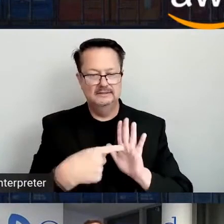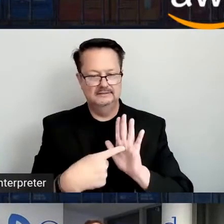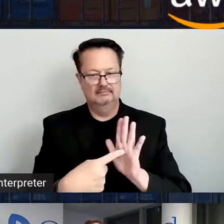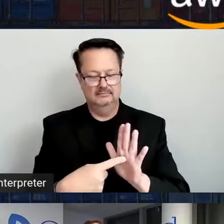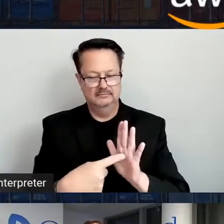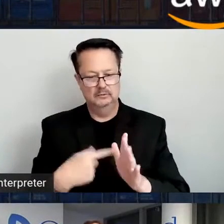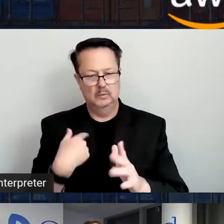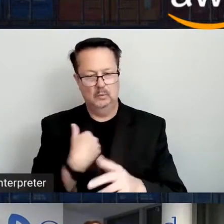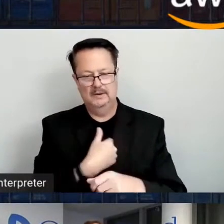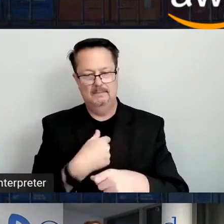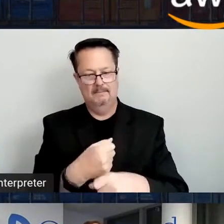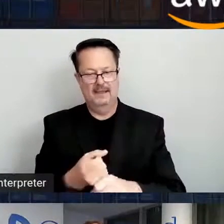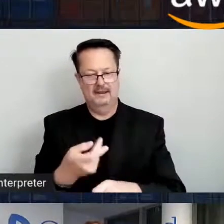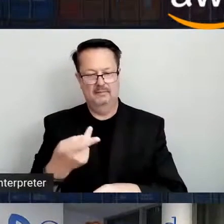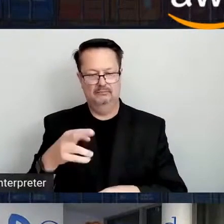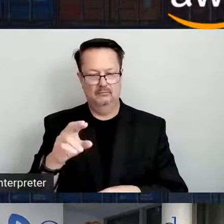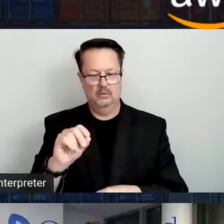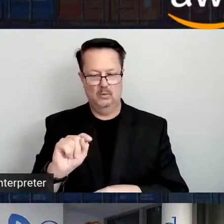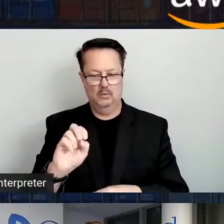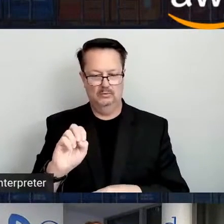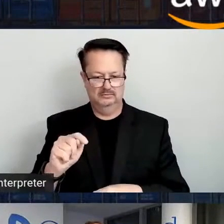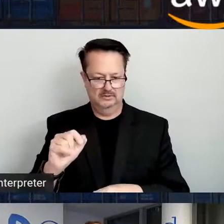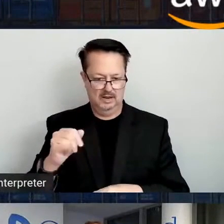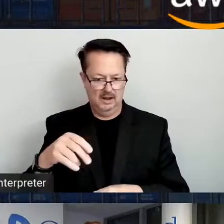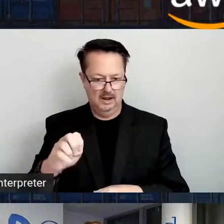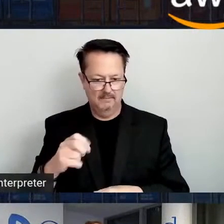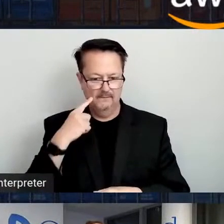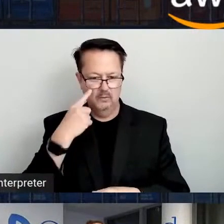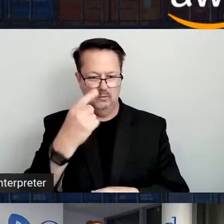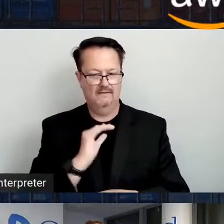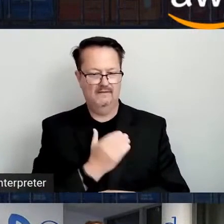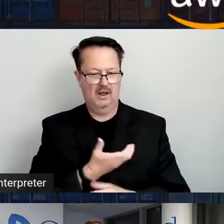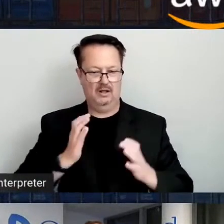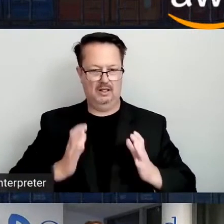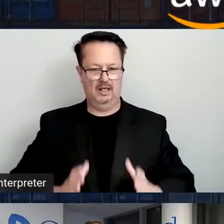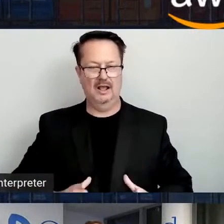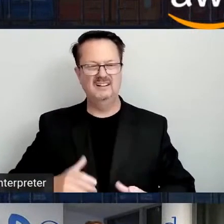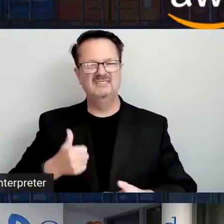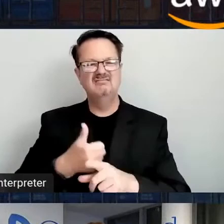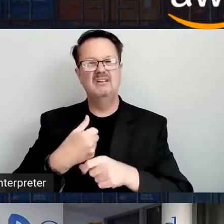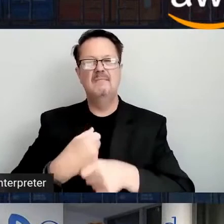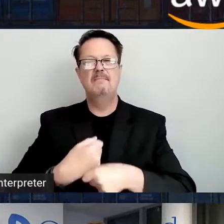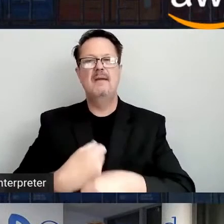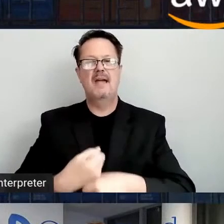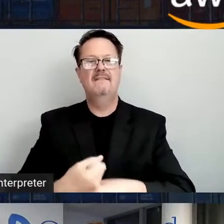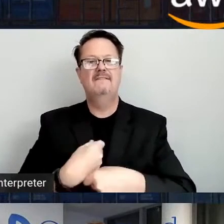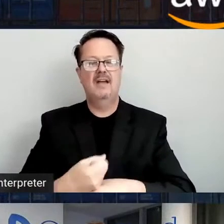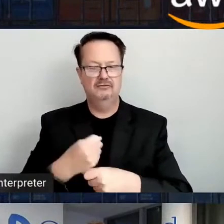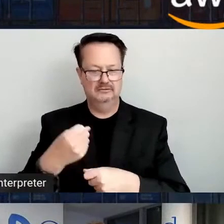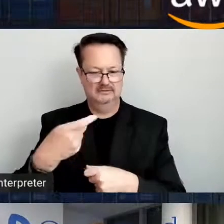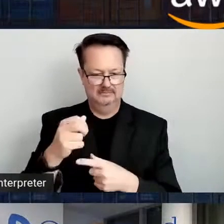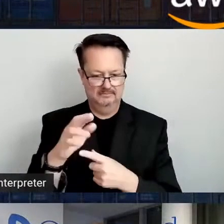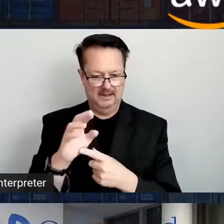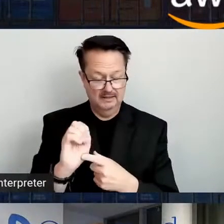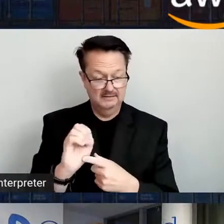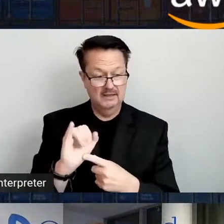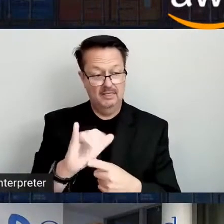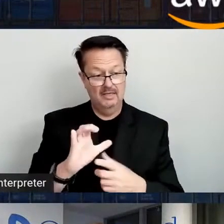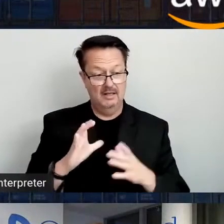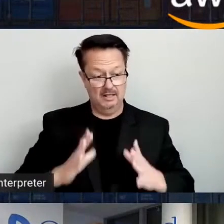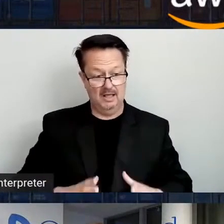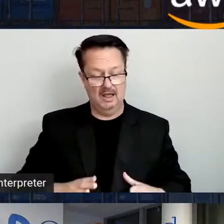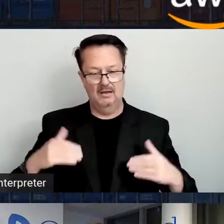a prototype very recently for one of our clients in the manufacturing space. And it was